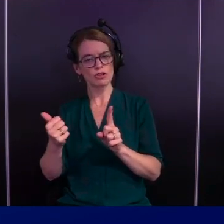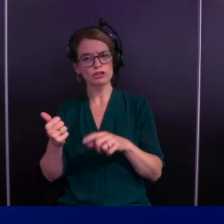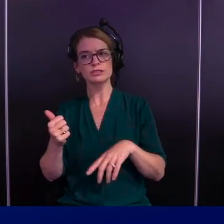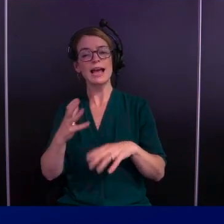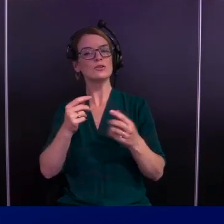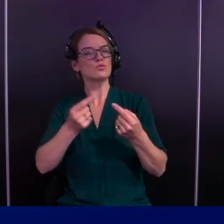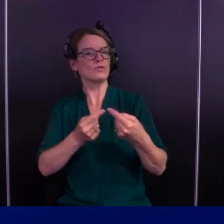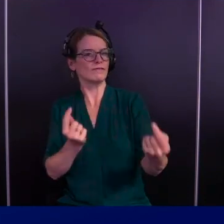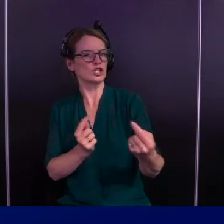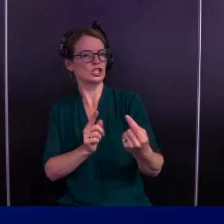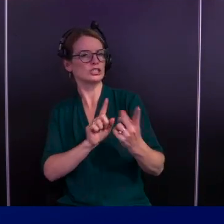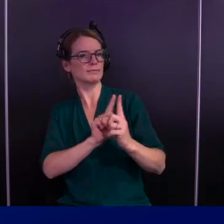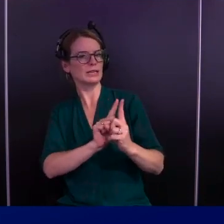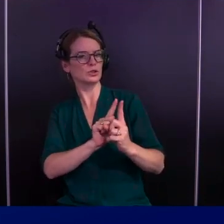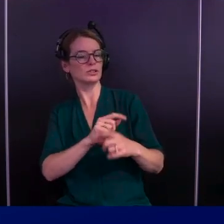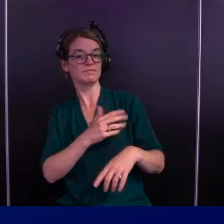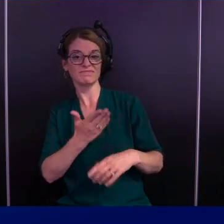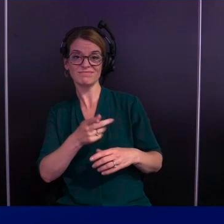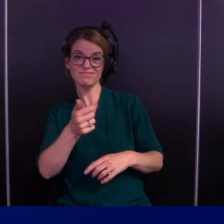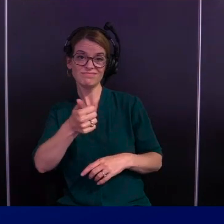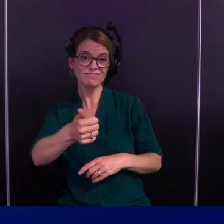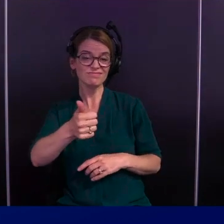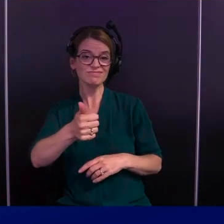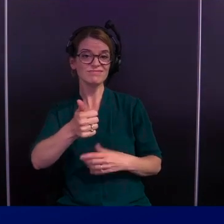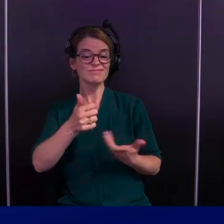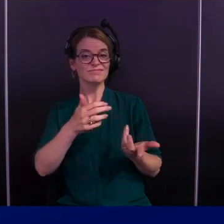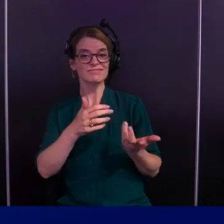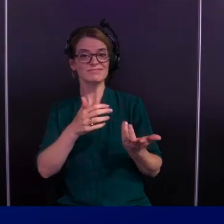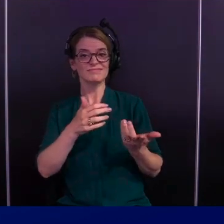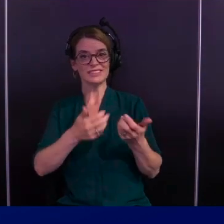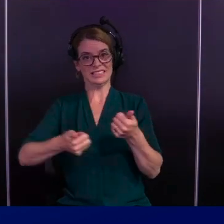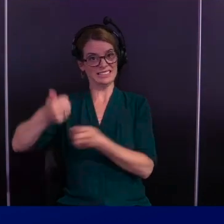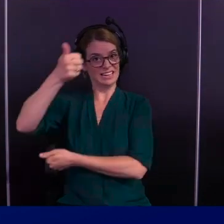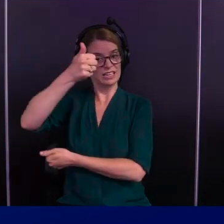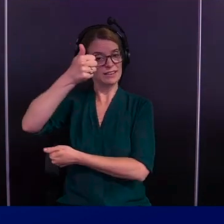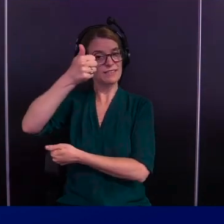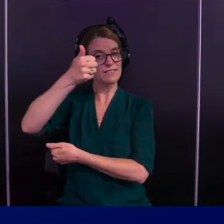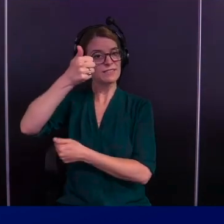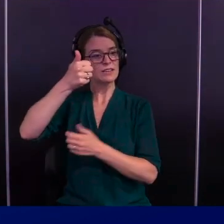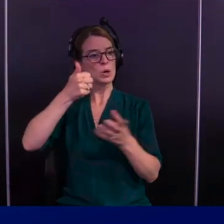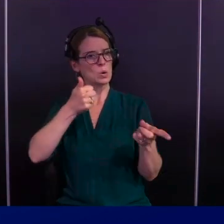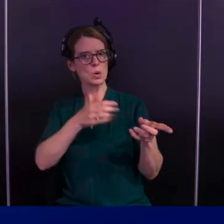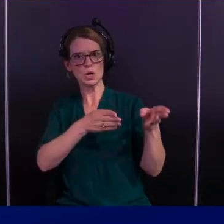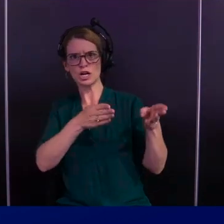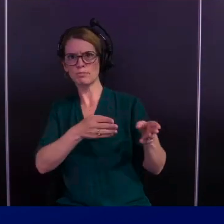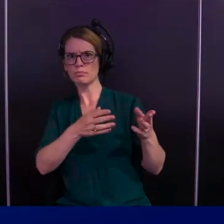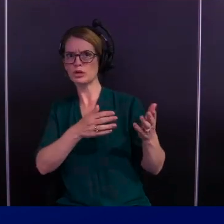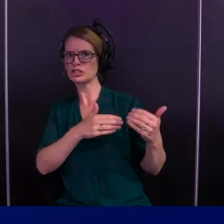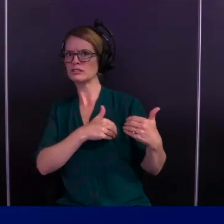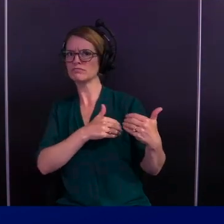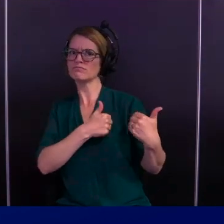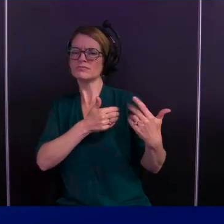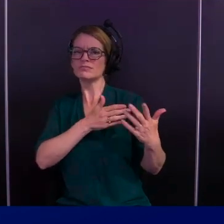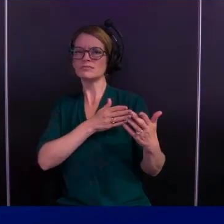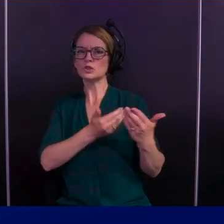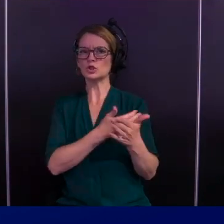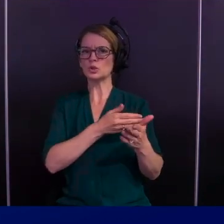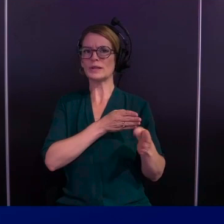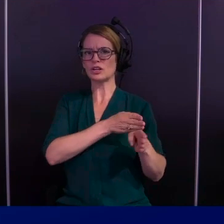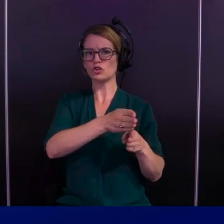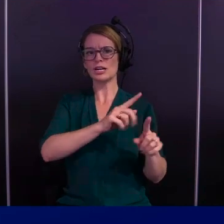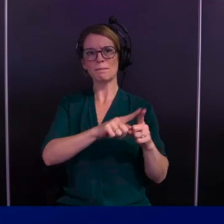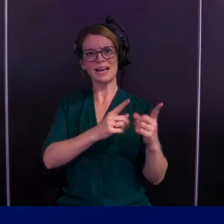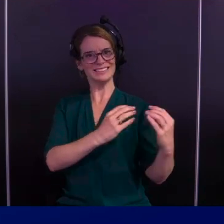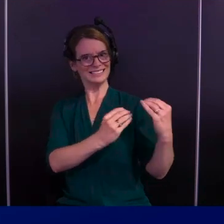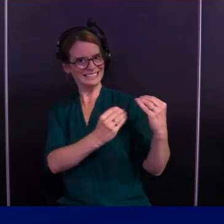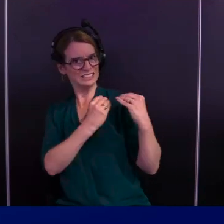you're an executive, being willing to learn from people that are earlier in their career about how you can be more inclusive, which I think is really key.